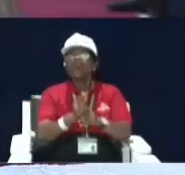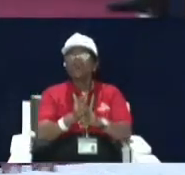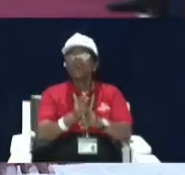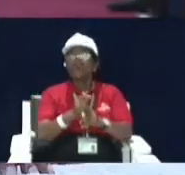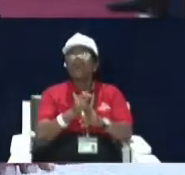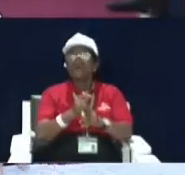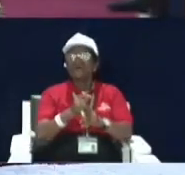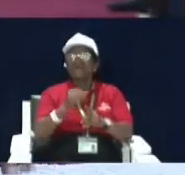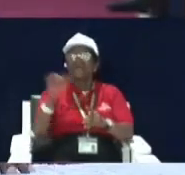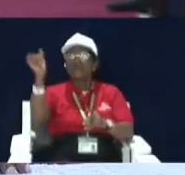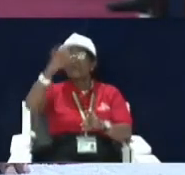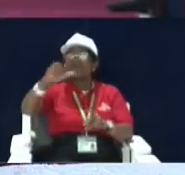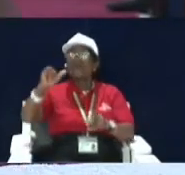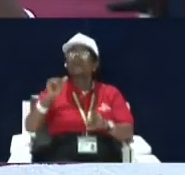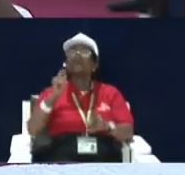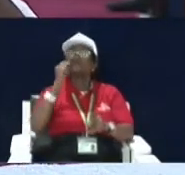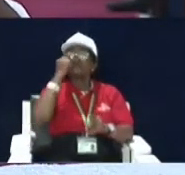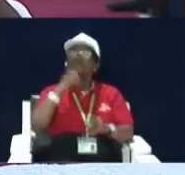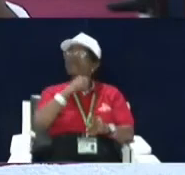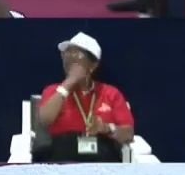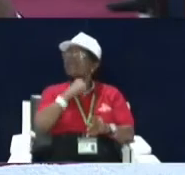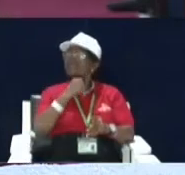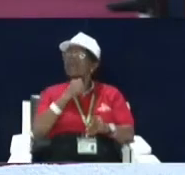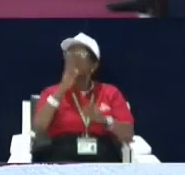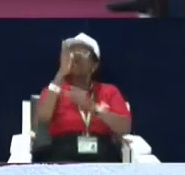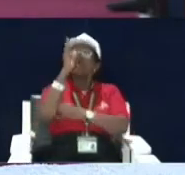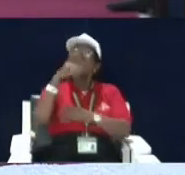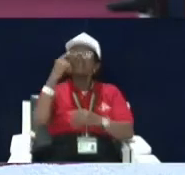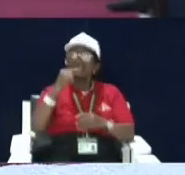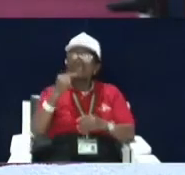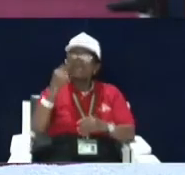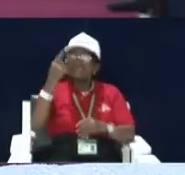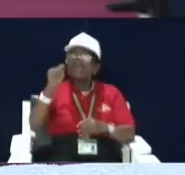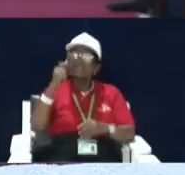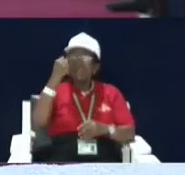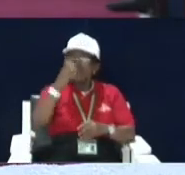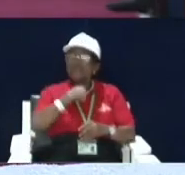the twins will become two nations.